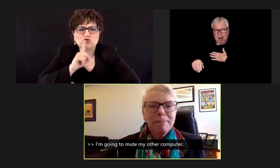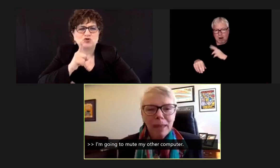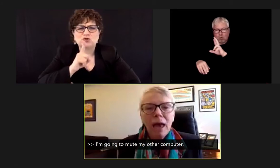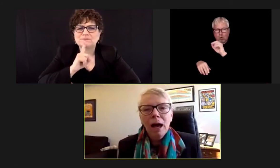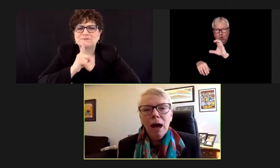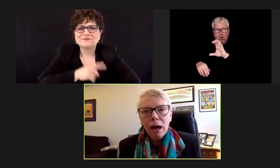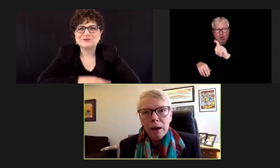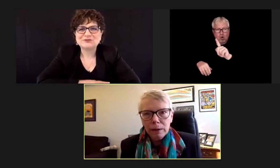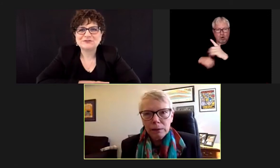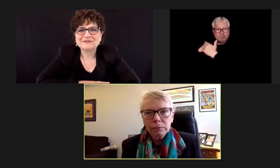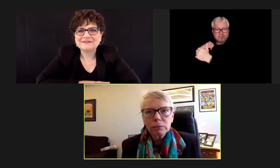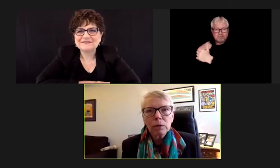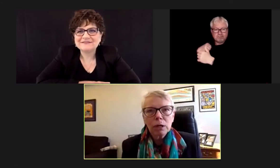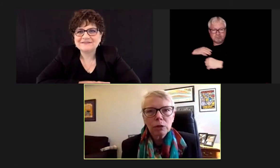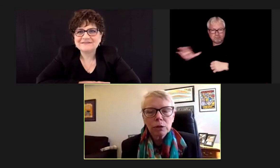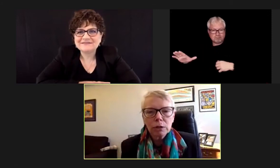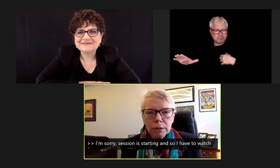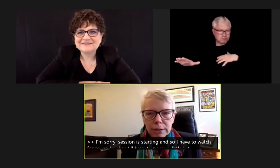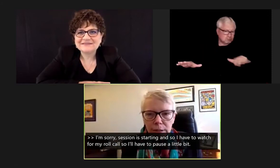bit.